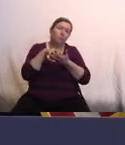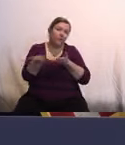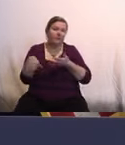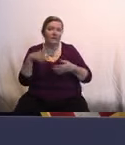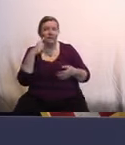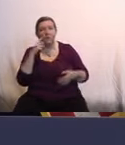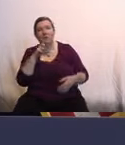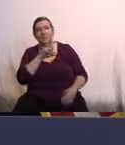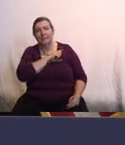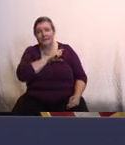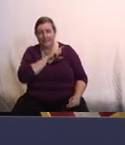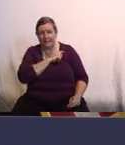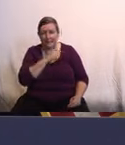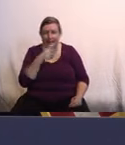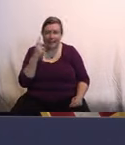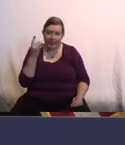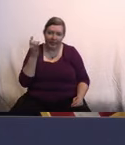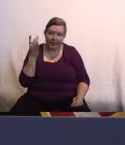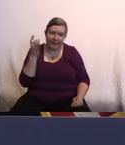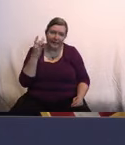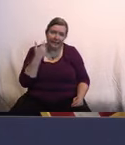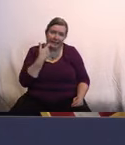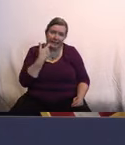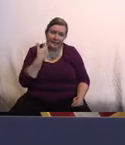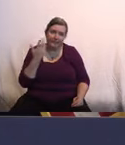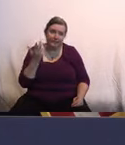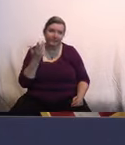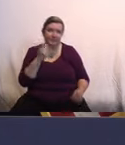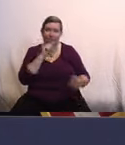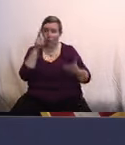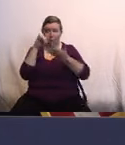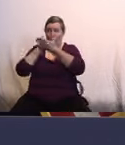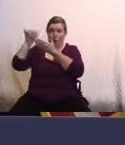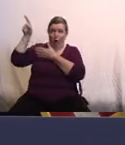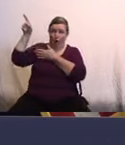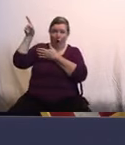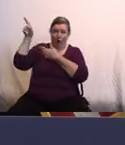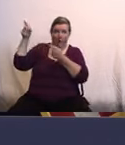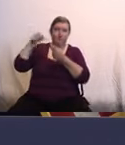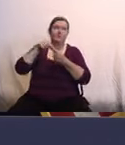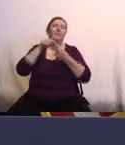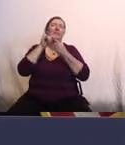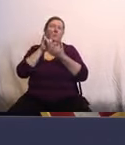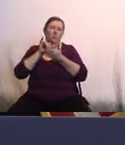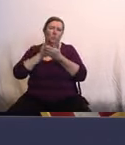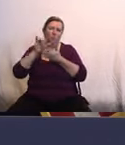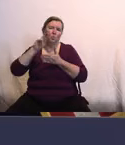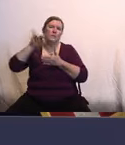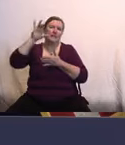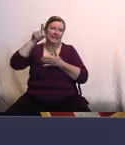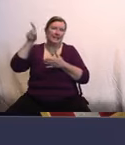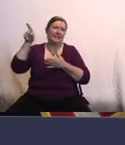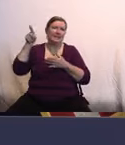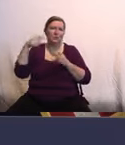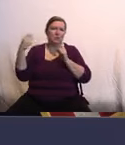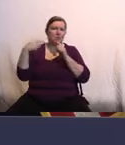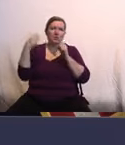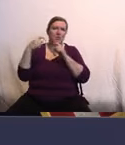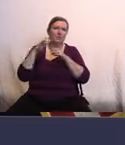enforcement, not only in New York City, but especially in New York City. I exchanged notes with Mayor Adams over the